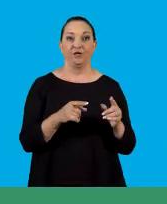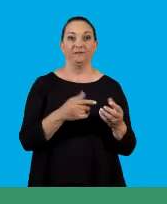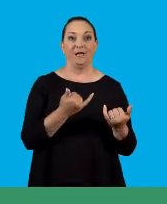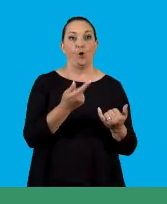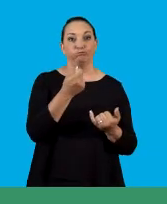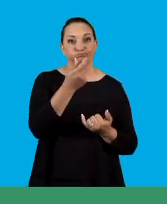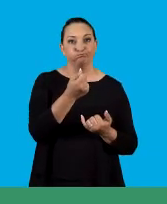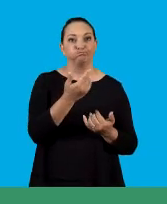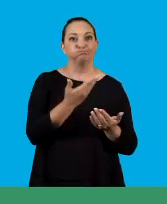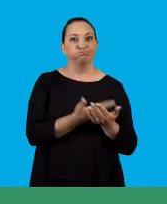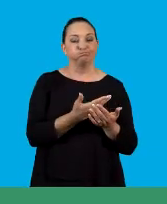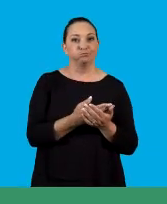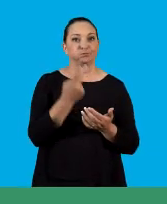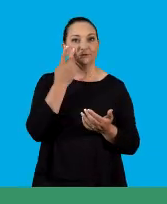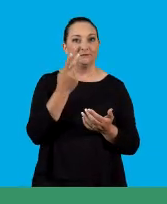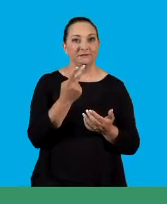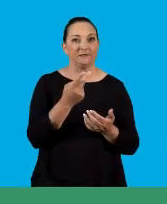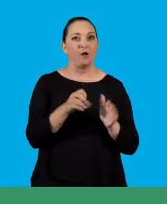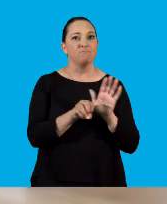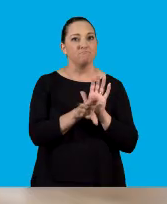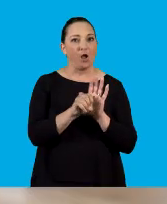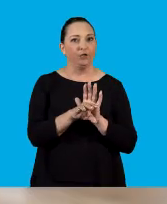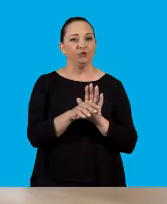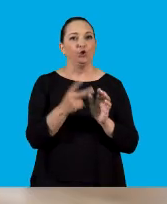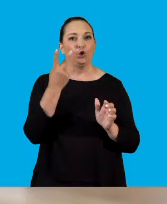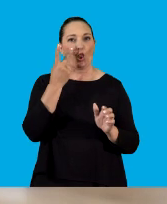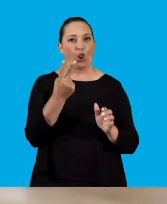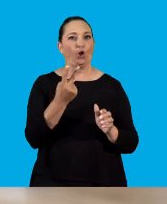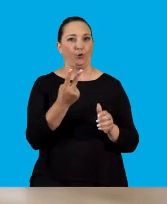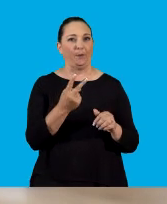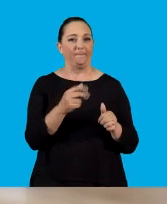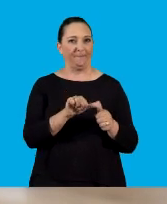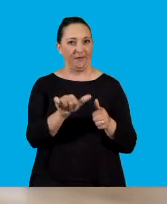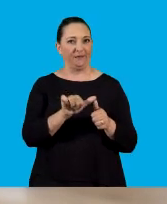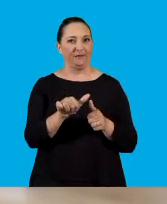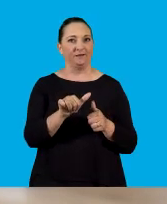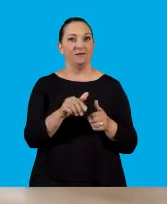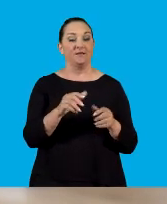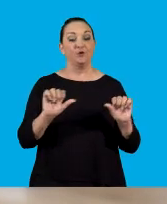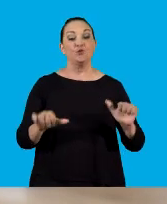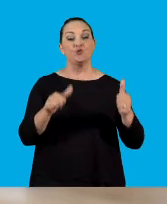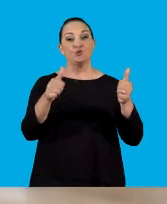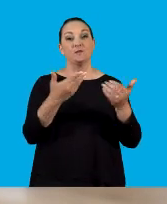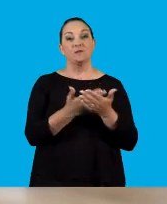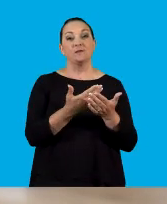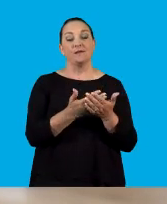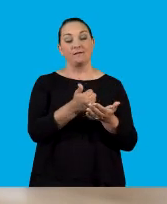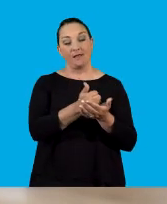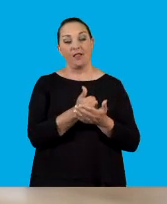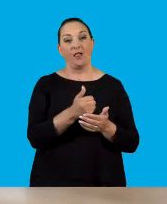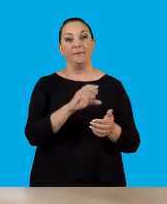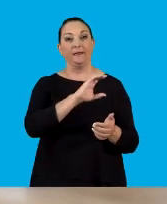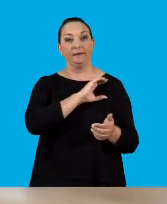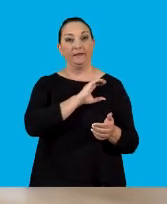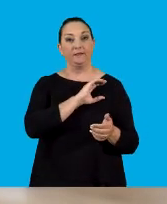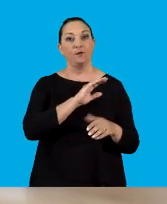using pricing techniques, because as a marketing function, if you are contributing to the success, you are making customers aware, you are winning